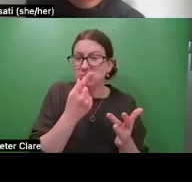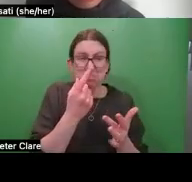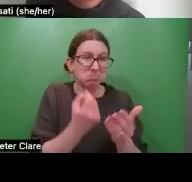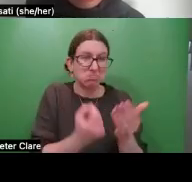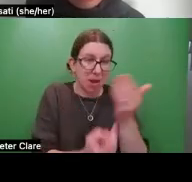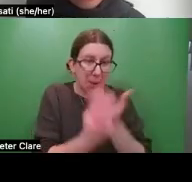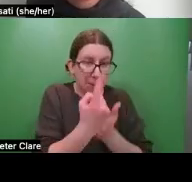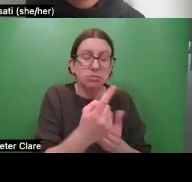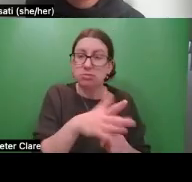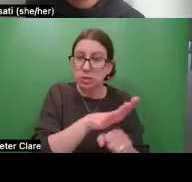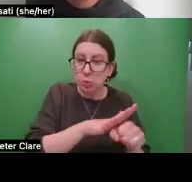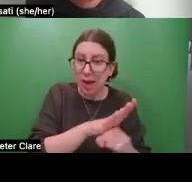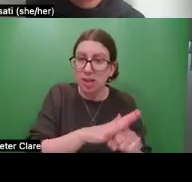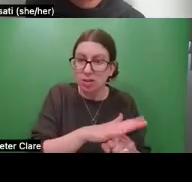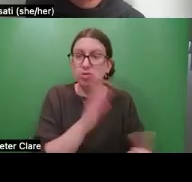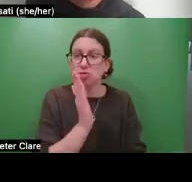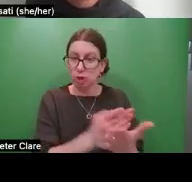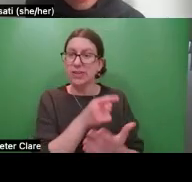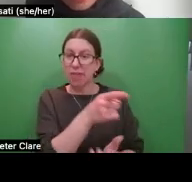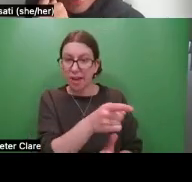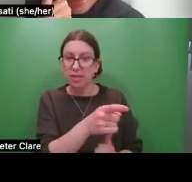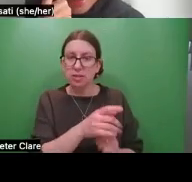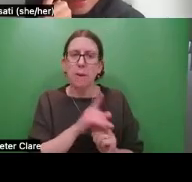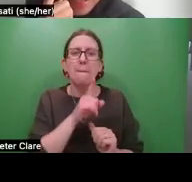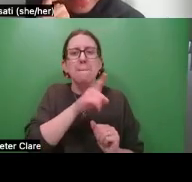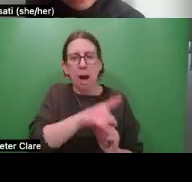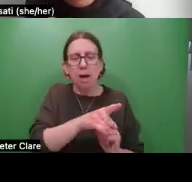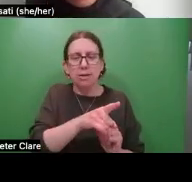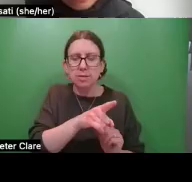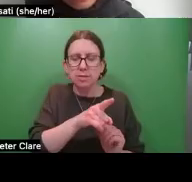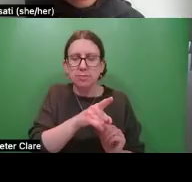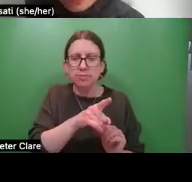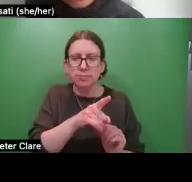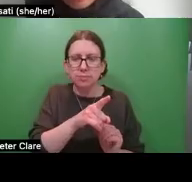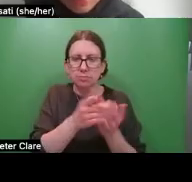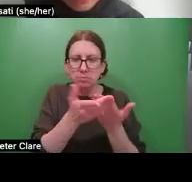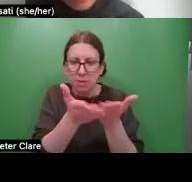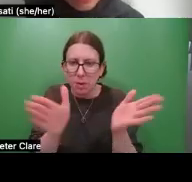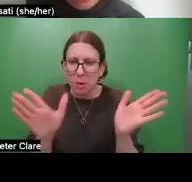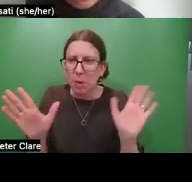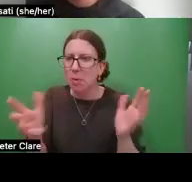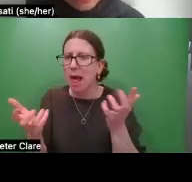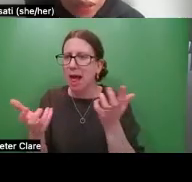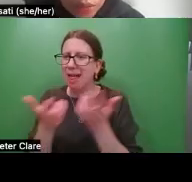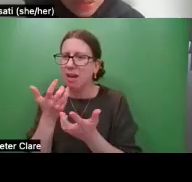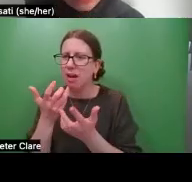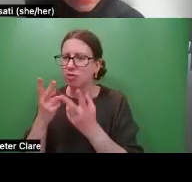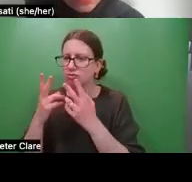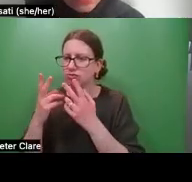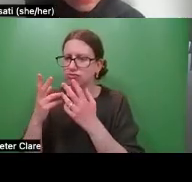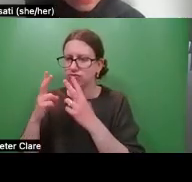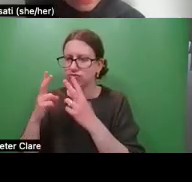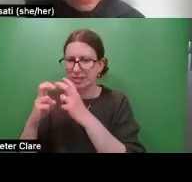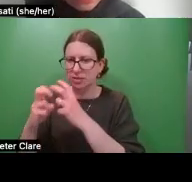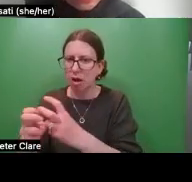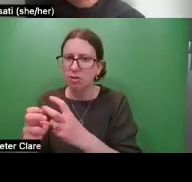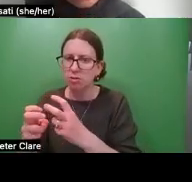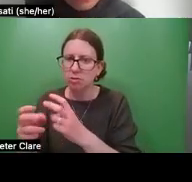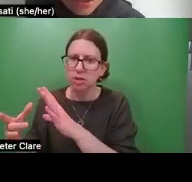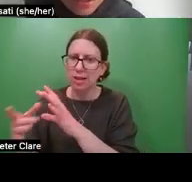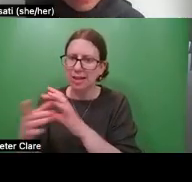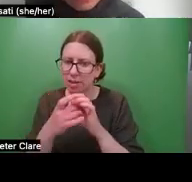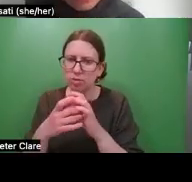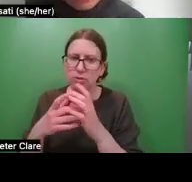But beyond these trust models, like there are a lot of research about this trust model and different trust models. I think